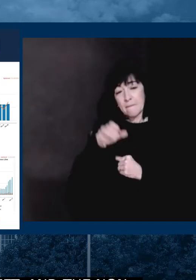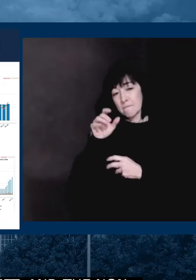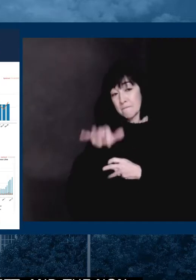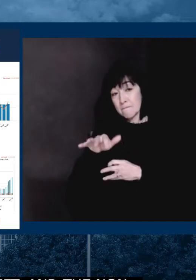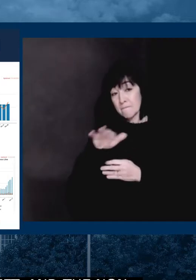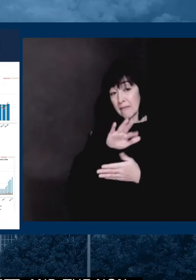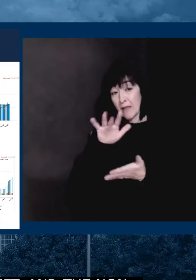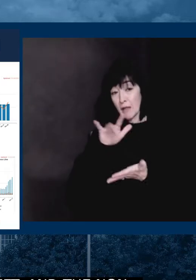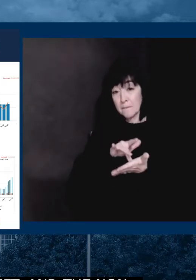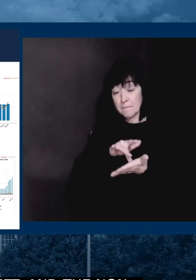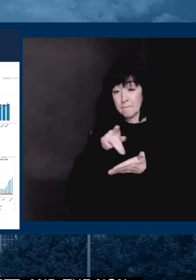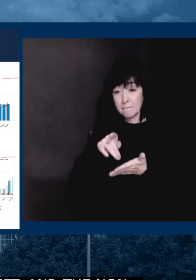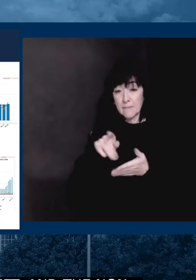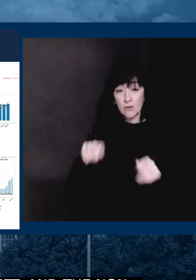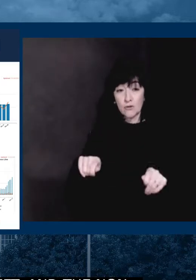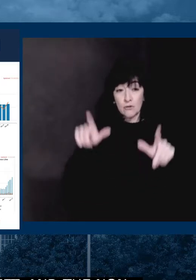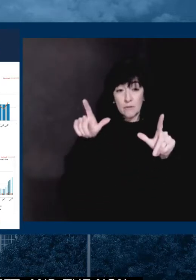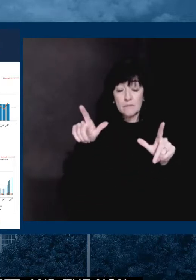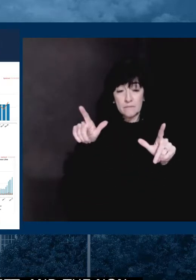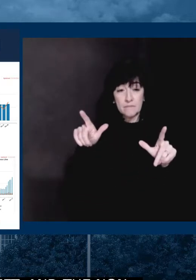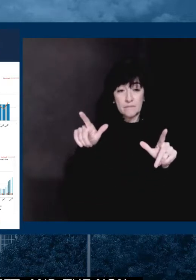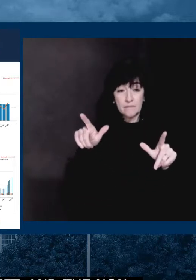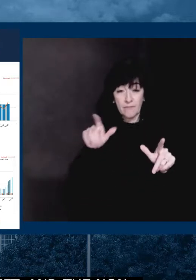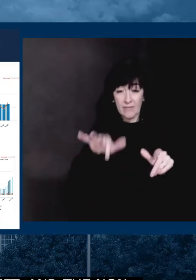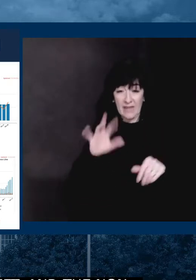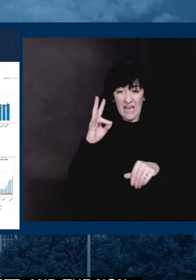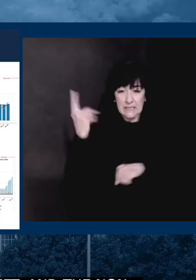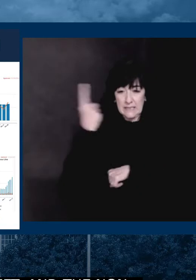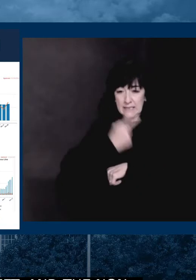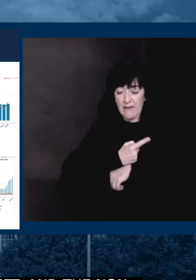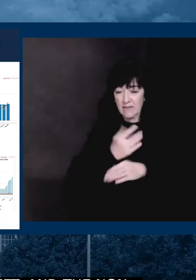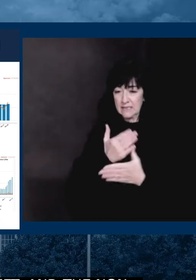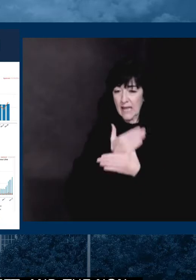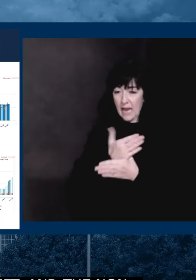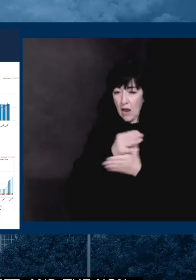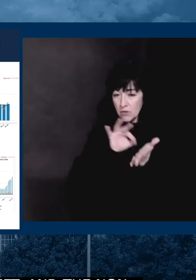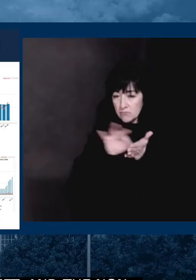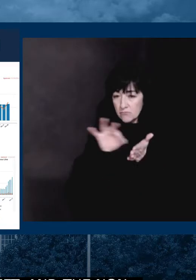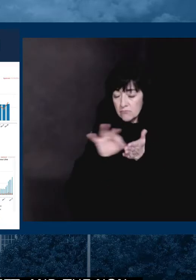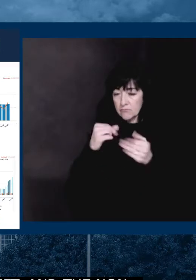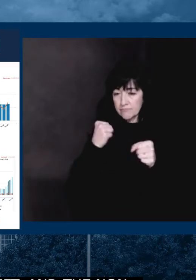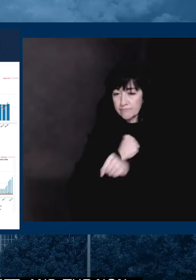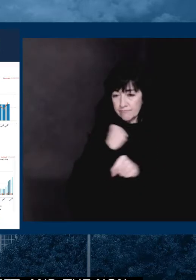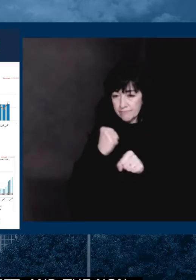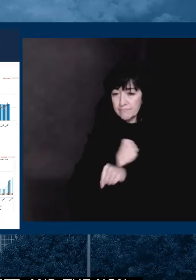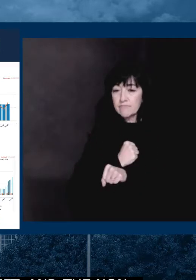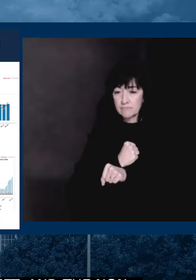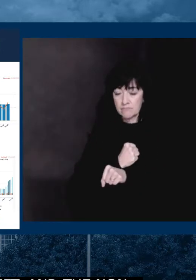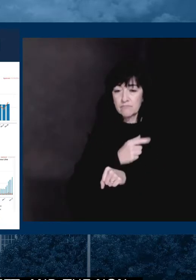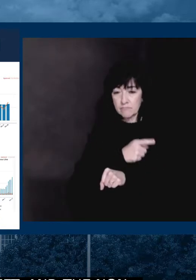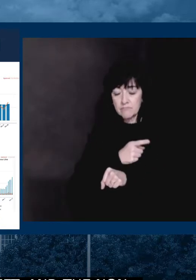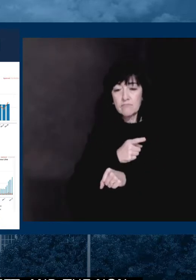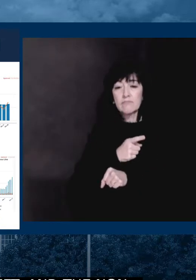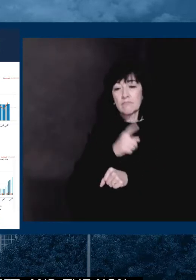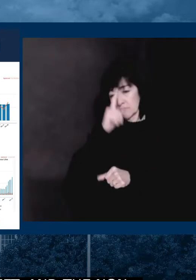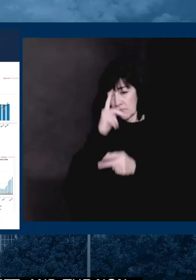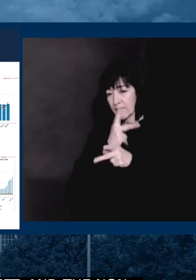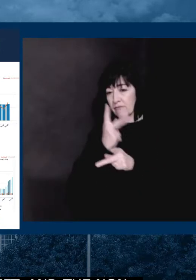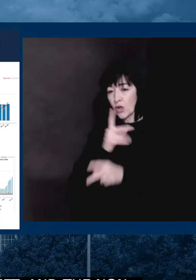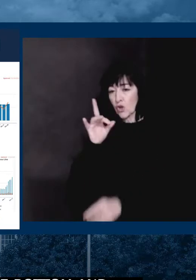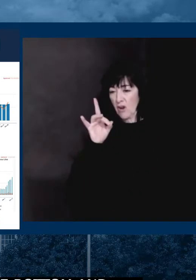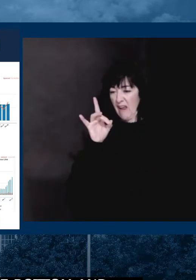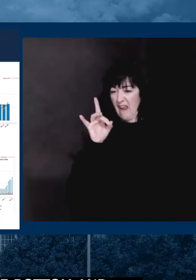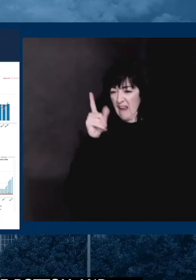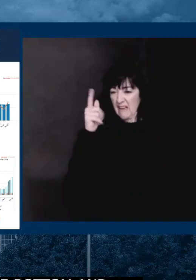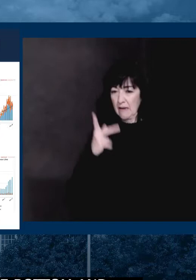the bottom, and there in the 7-day moving average, just over 8.5%. If you go all the way back